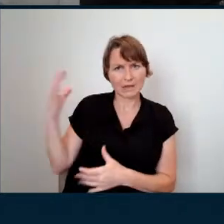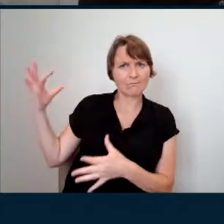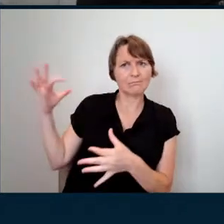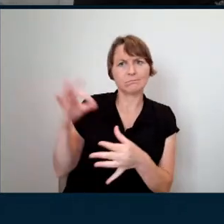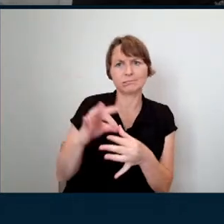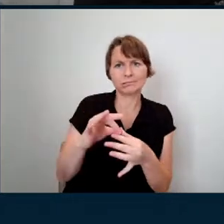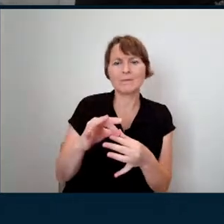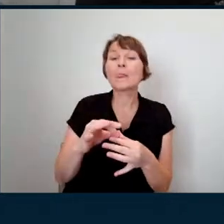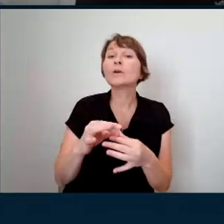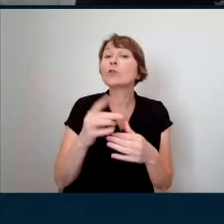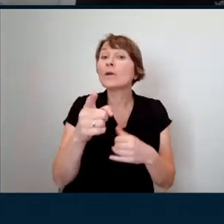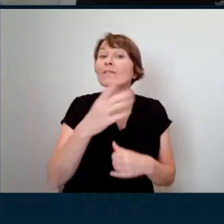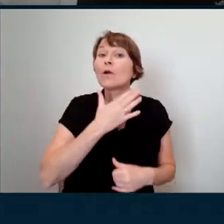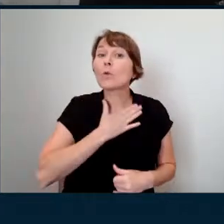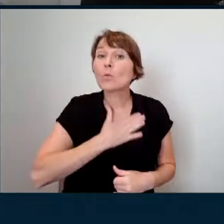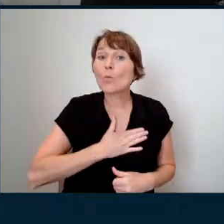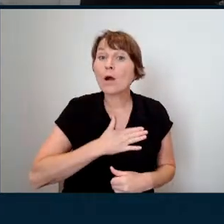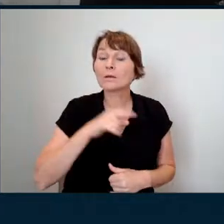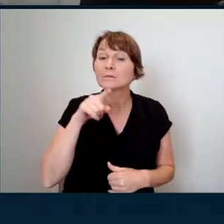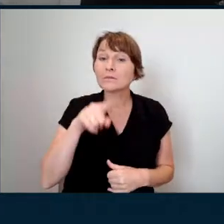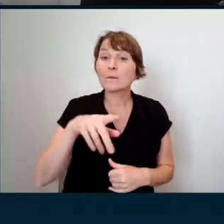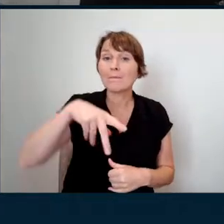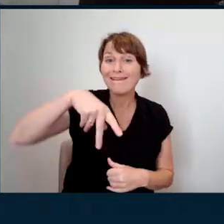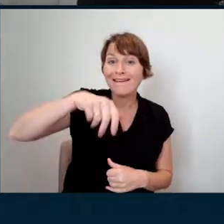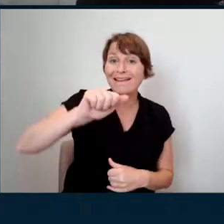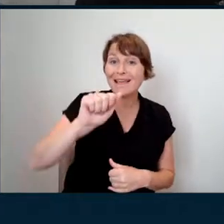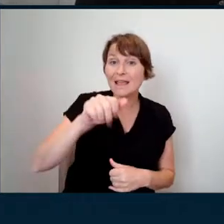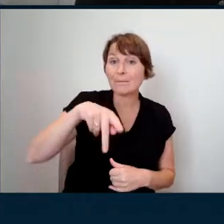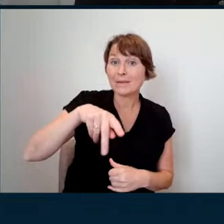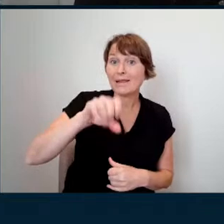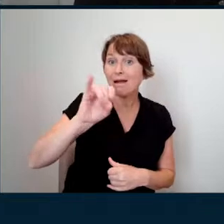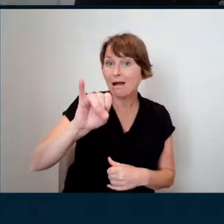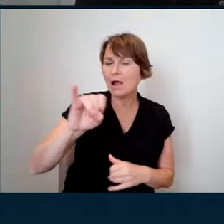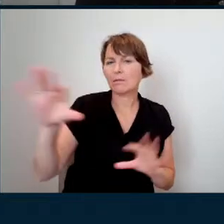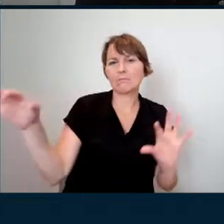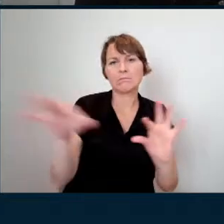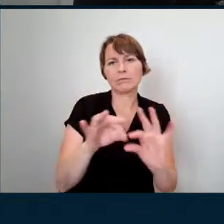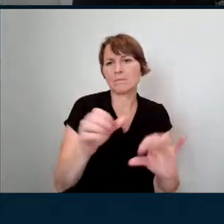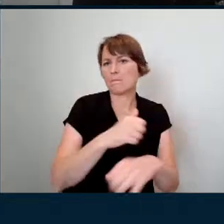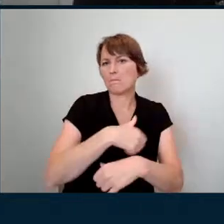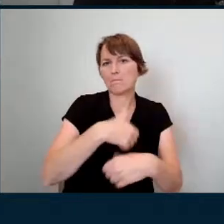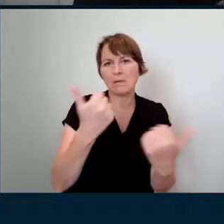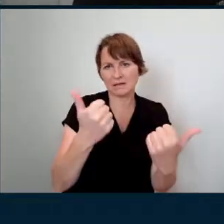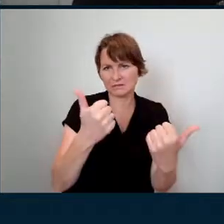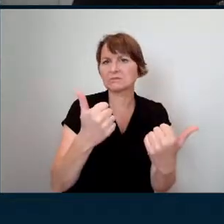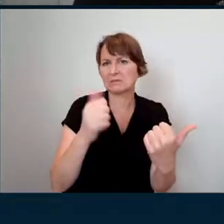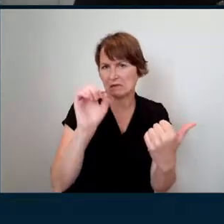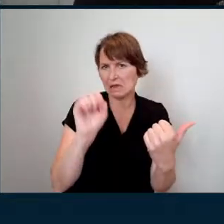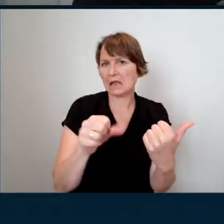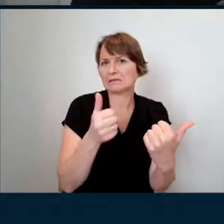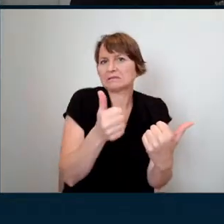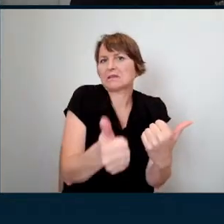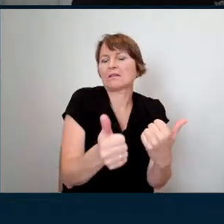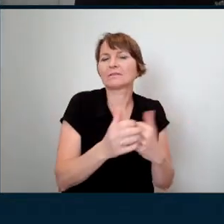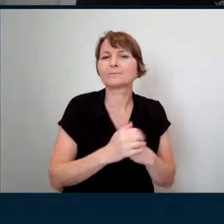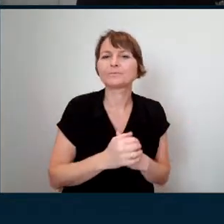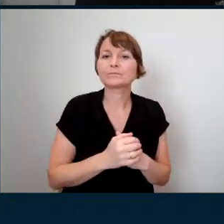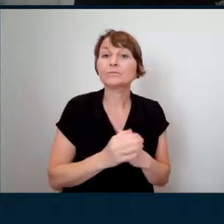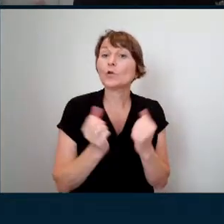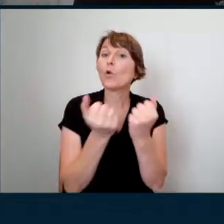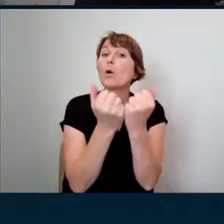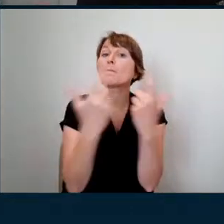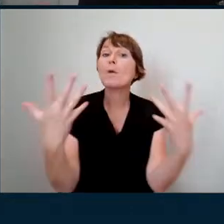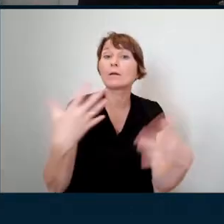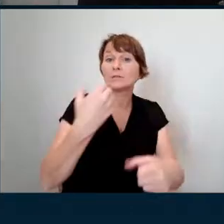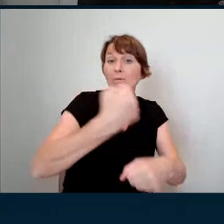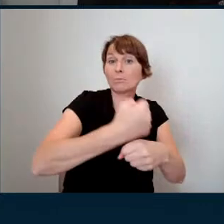that works better, work with cognitive services, stuff like that. You have the option to run multiple functions in a functional app